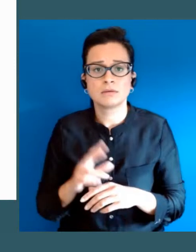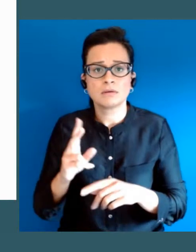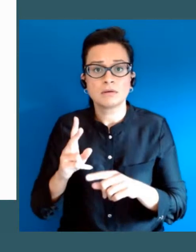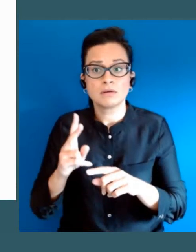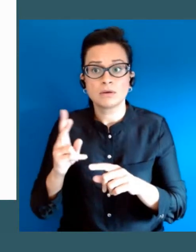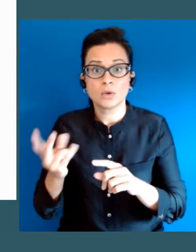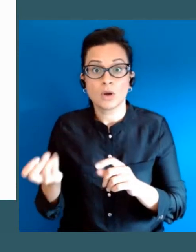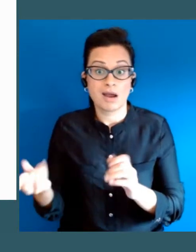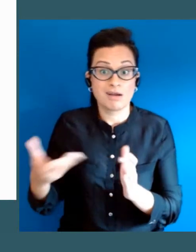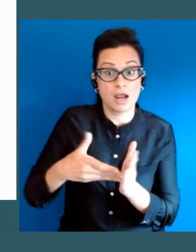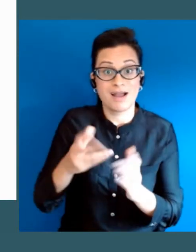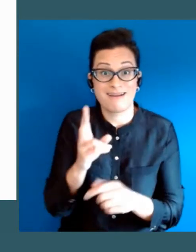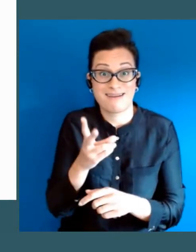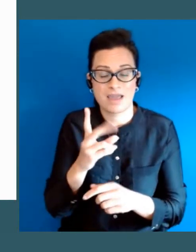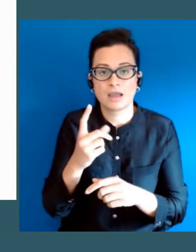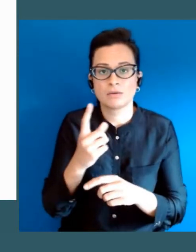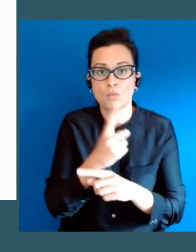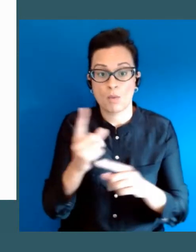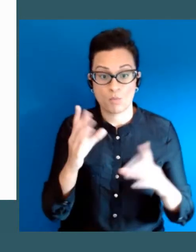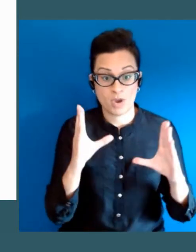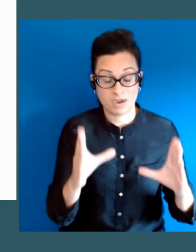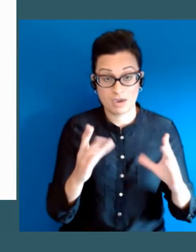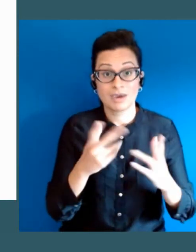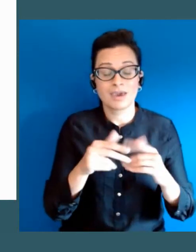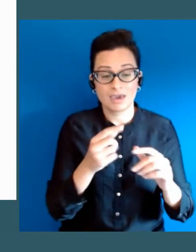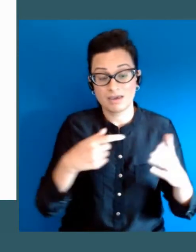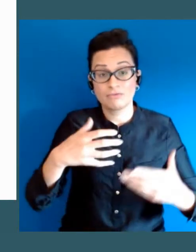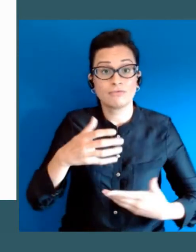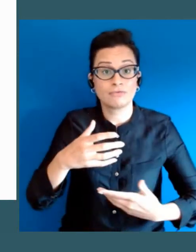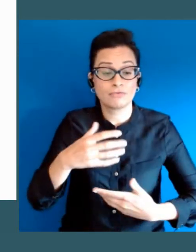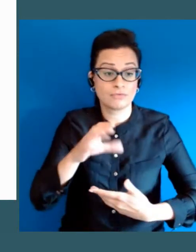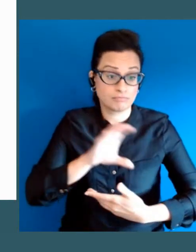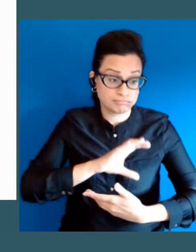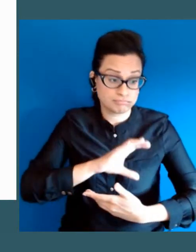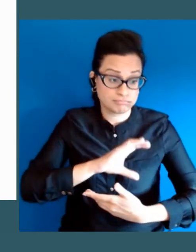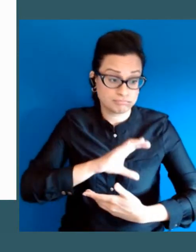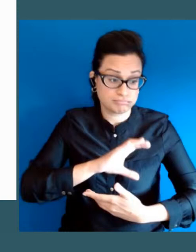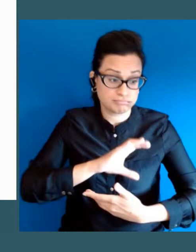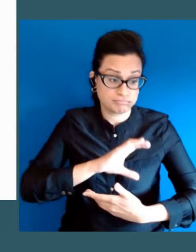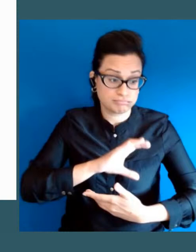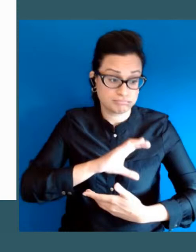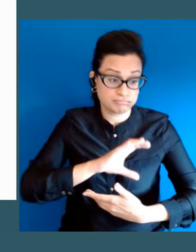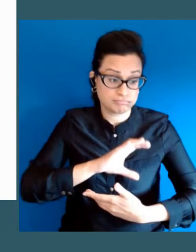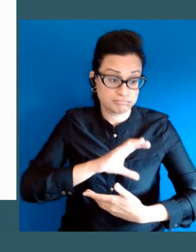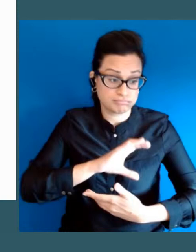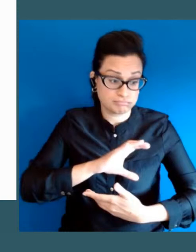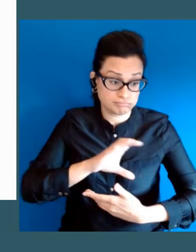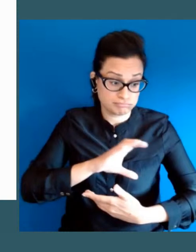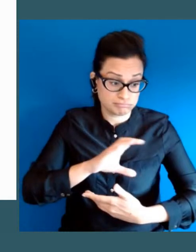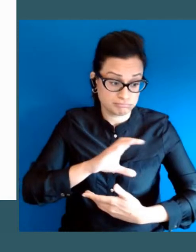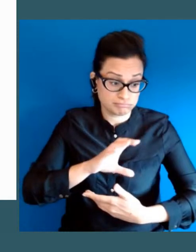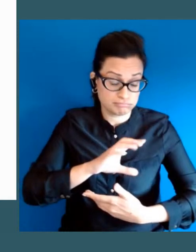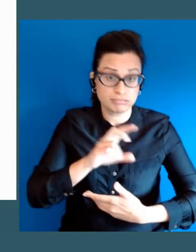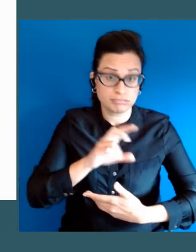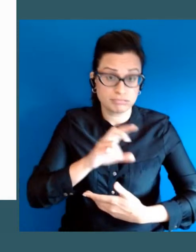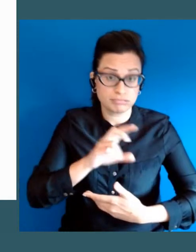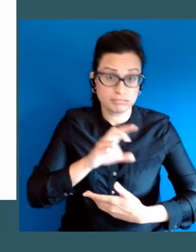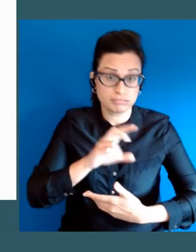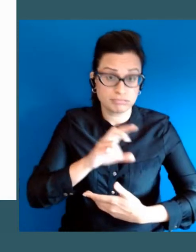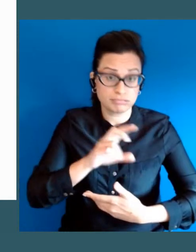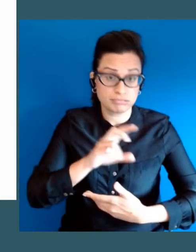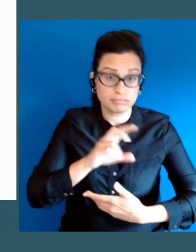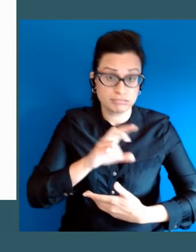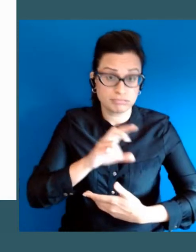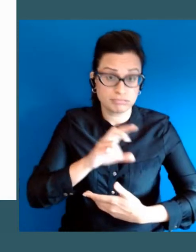1 week, and if symptoms start to come back within 2 or 3 days, then that confirms the diagnosis, and we usually then would advise a